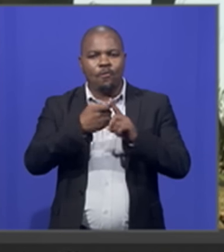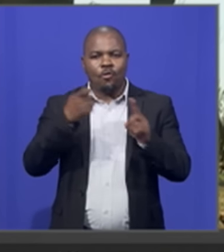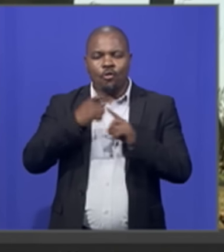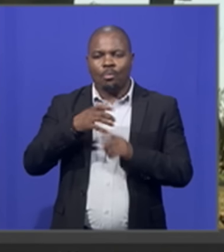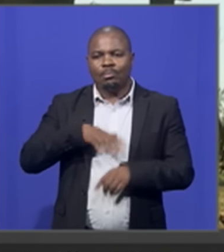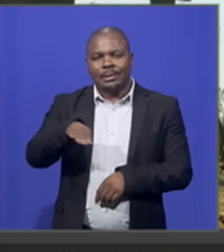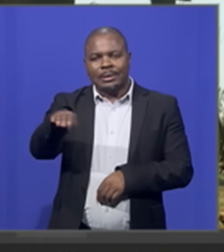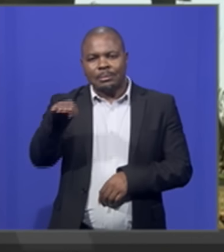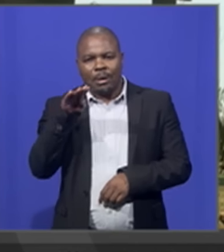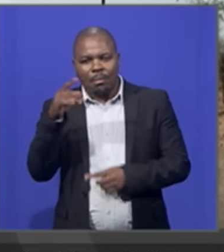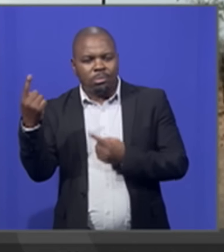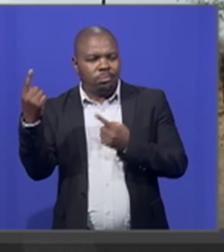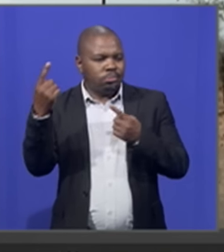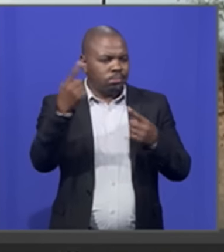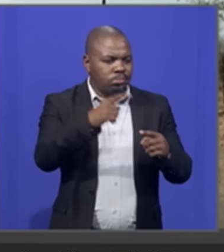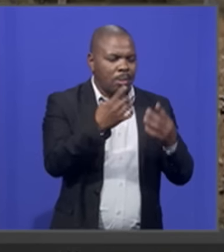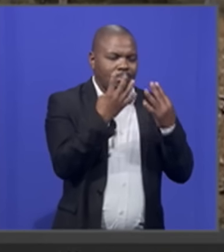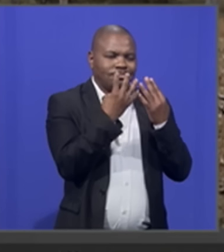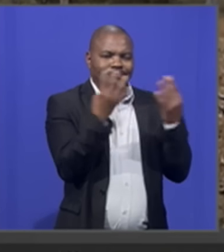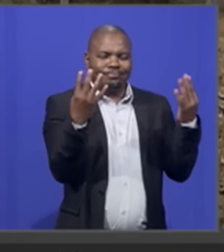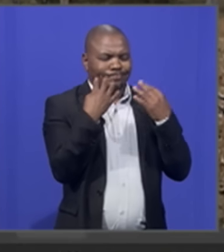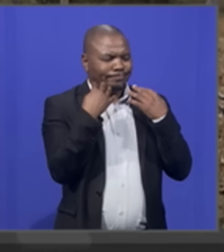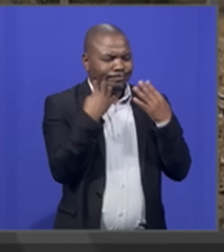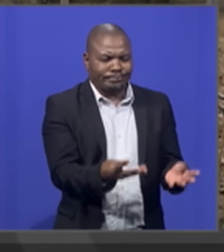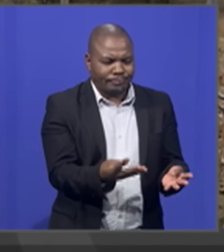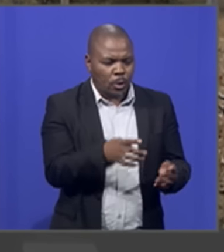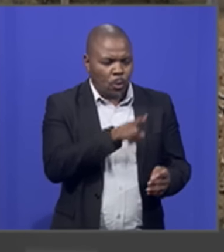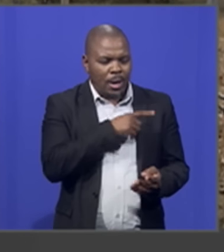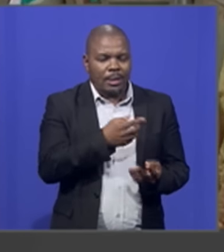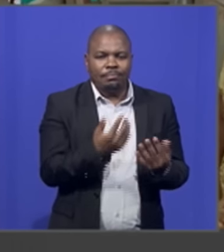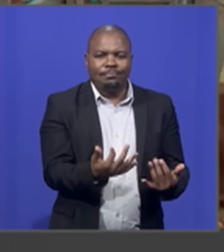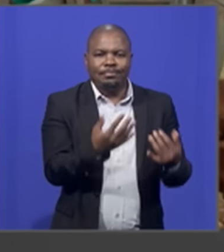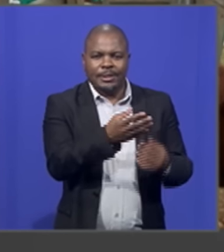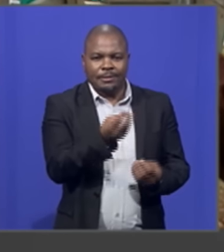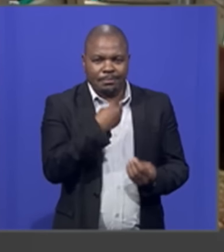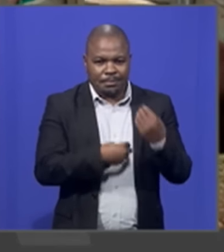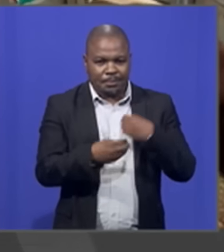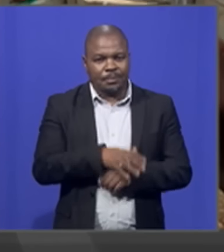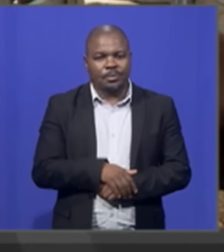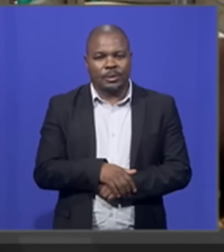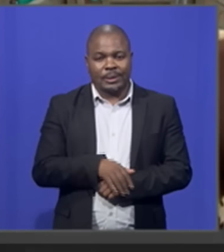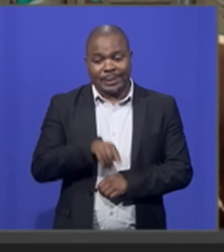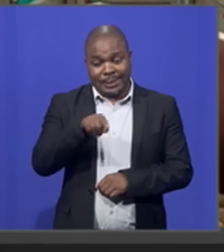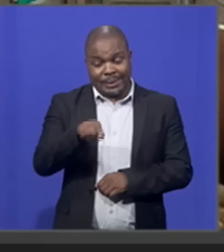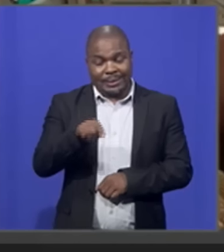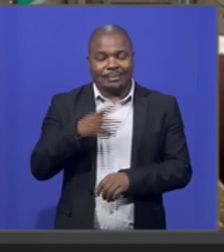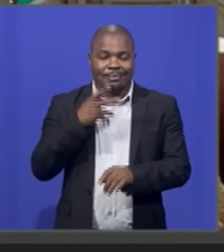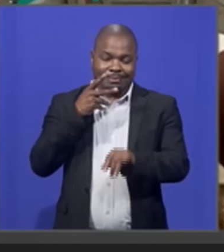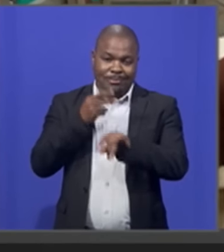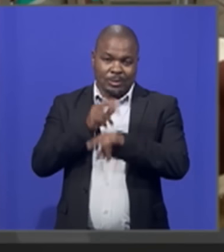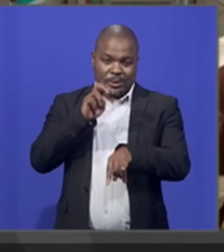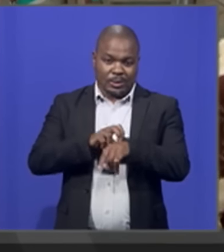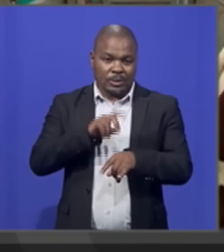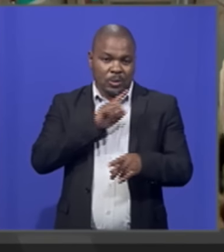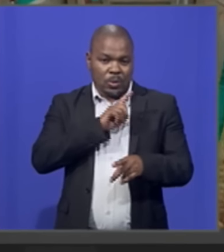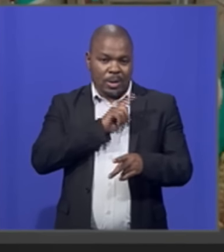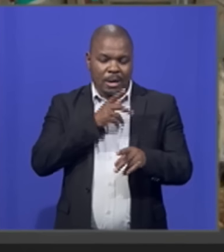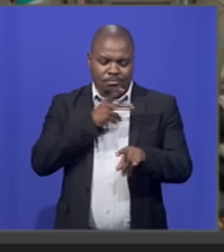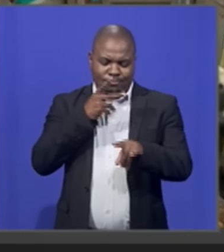le pholo di ušitše legora. Limpopo is one of those provinces that will always have to have some form of vaccination,